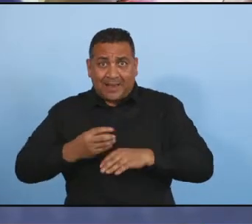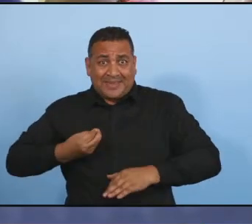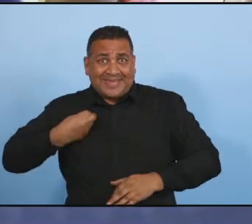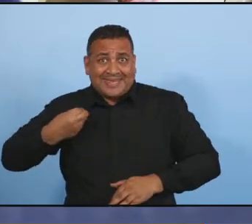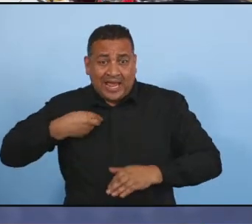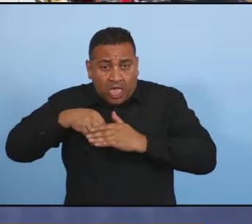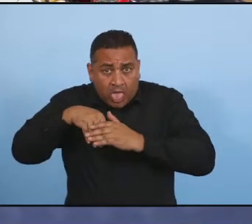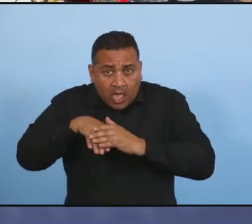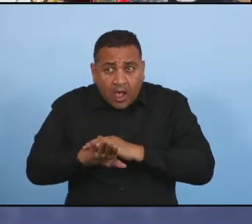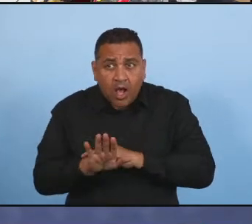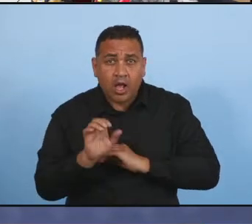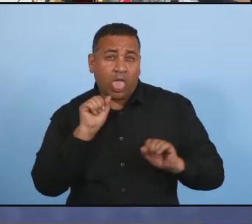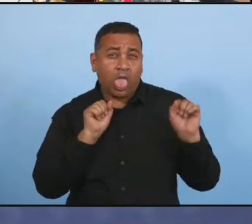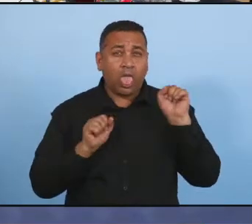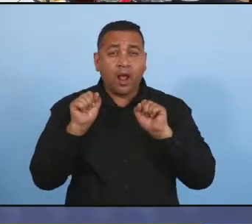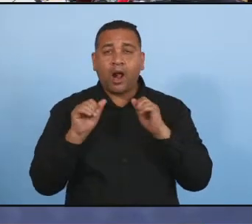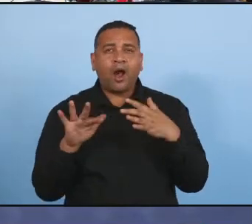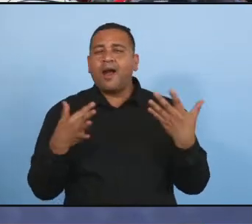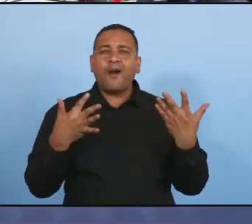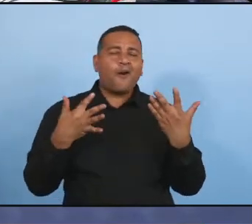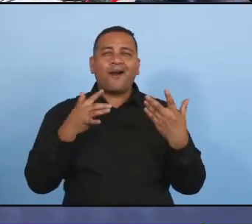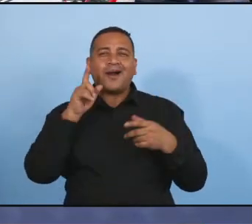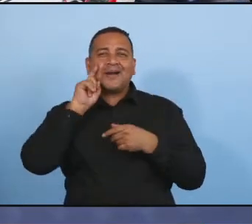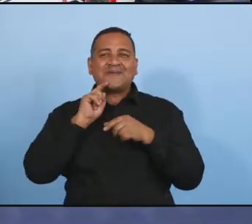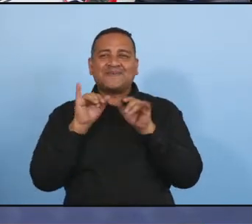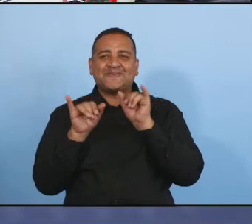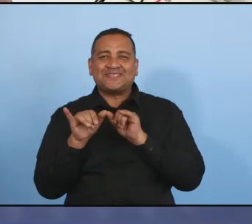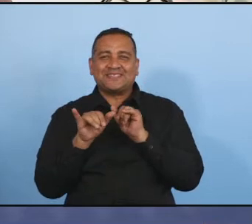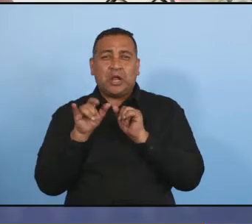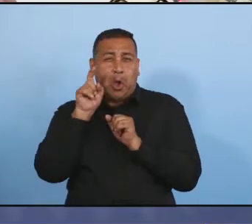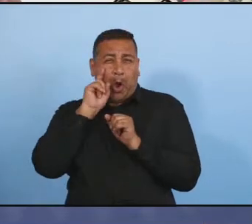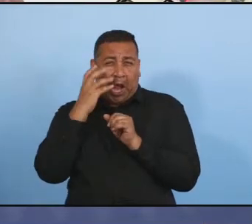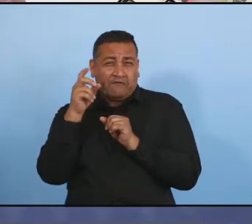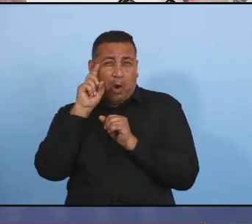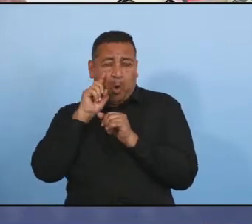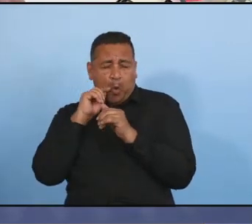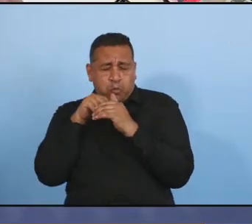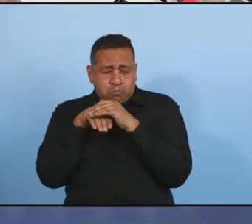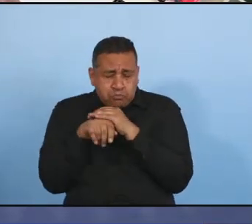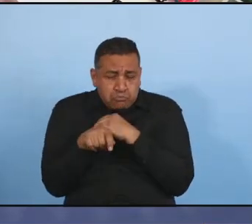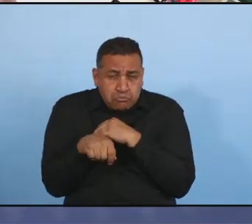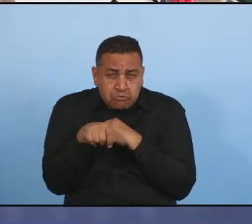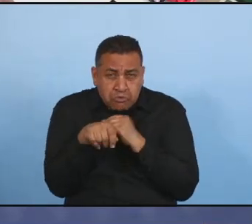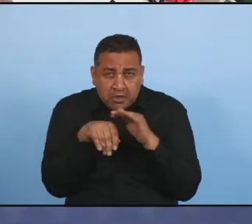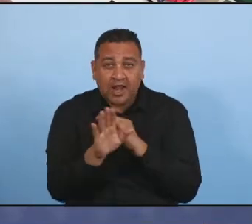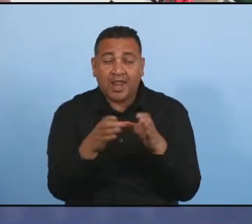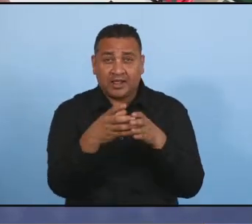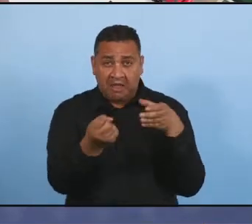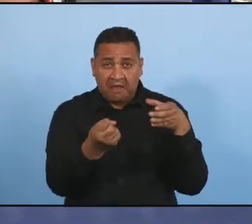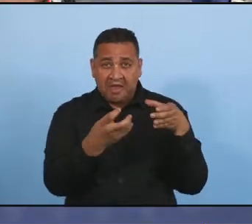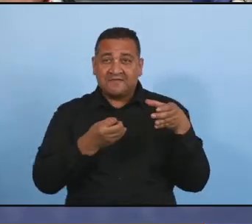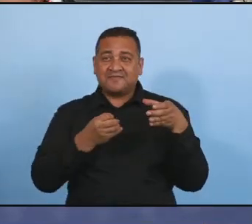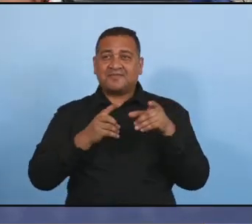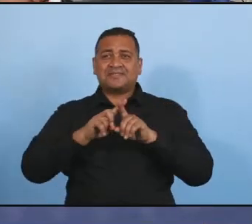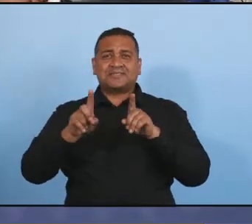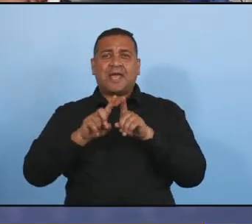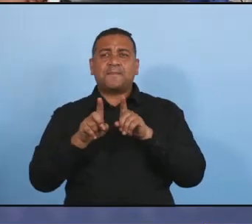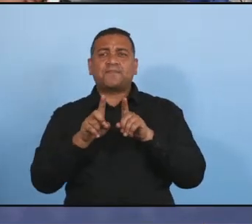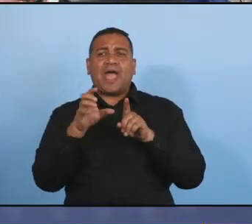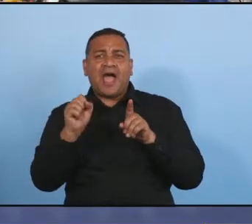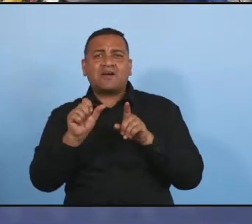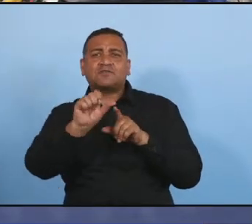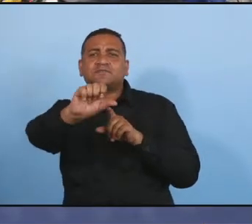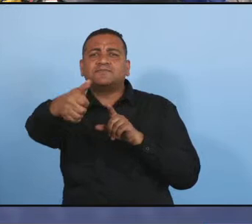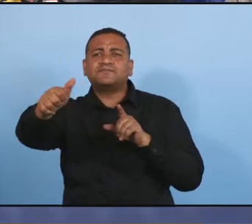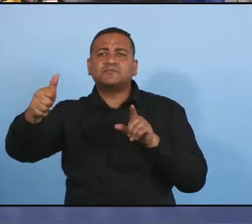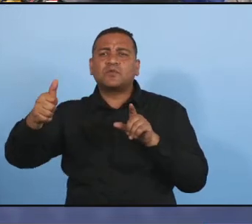the moment, but we get youngsters that, you know, maybe just finished matric, and then we'll have other people that's been